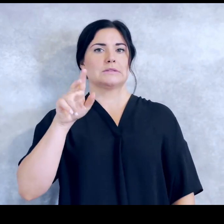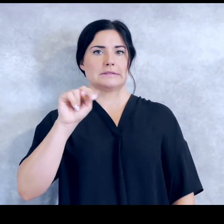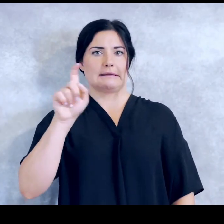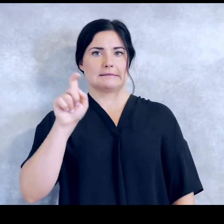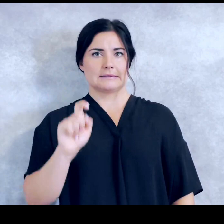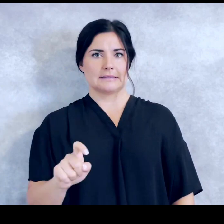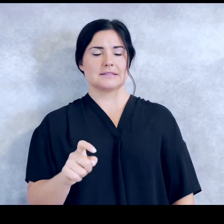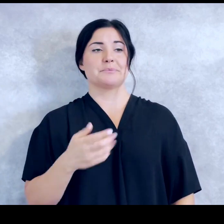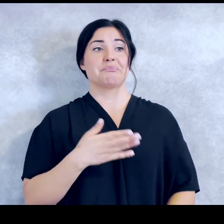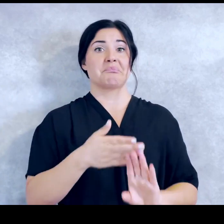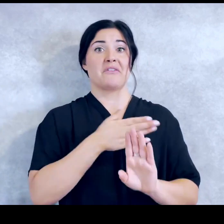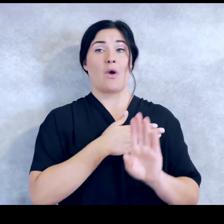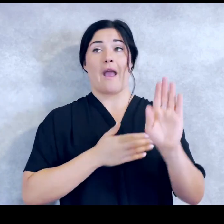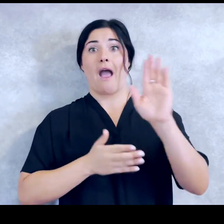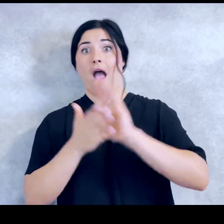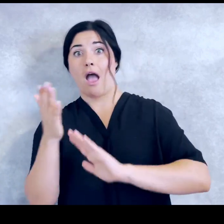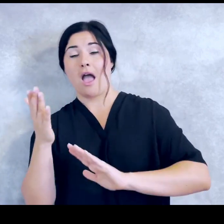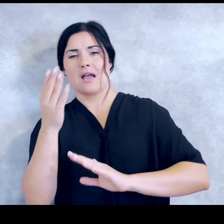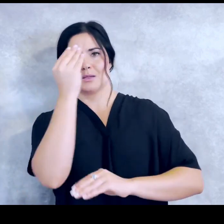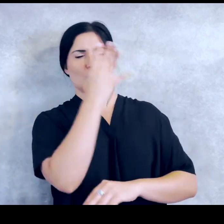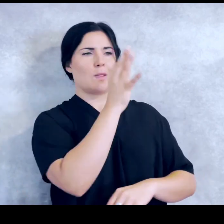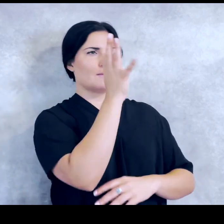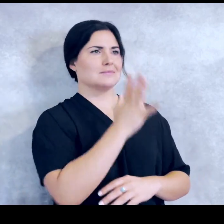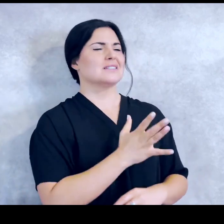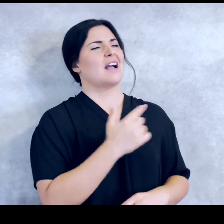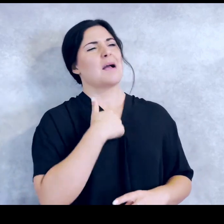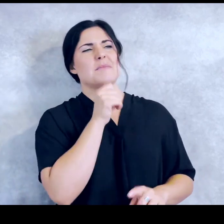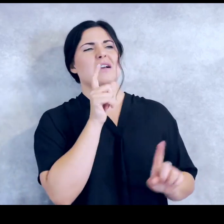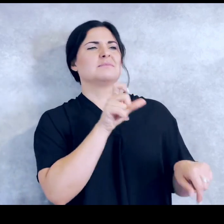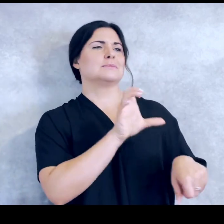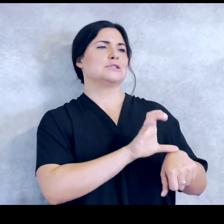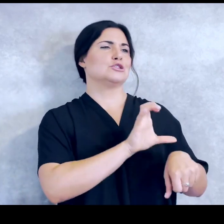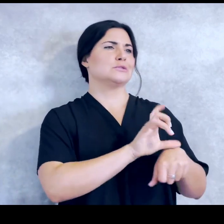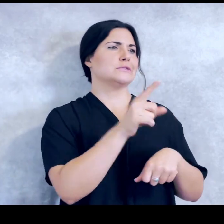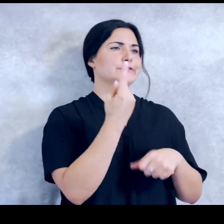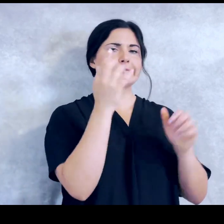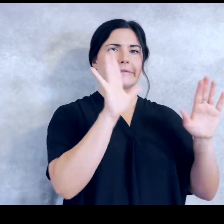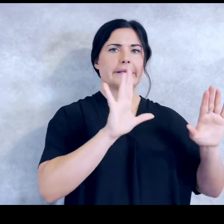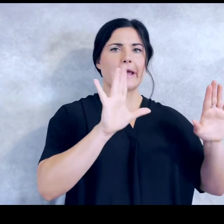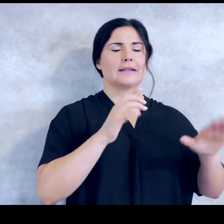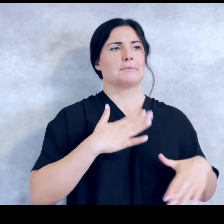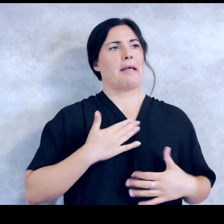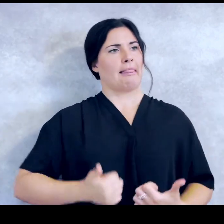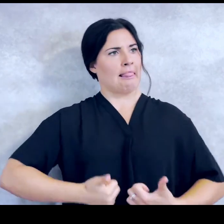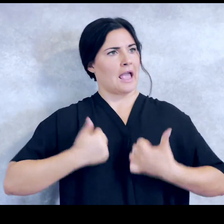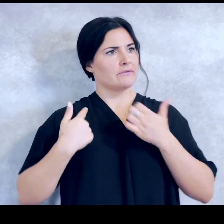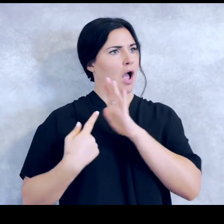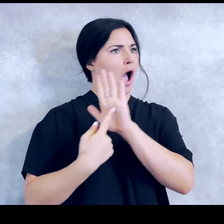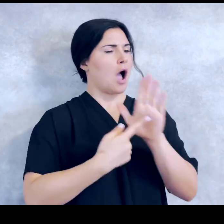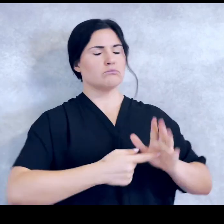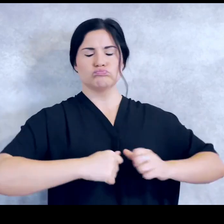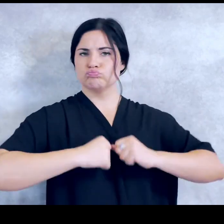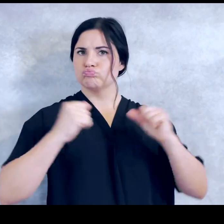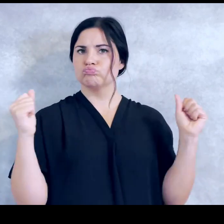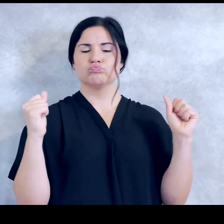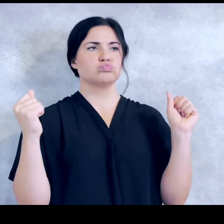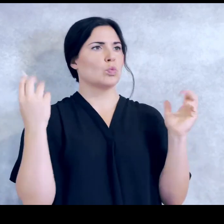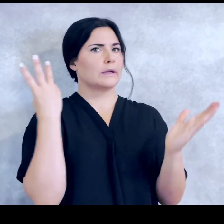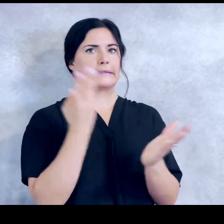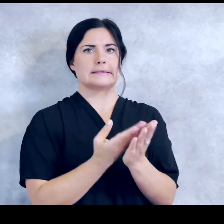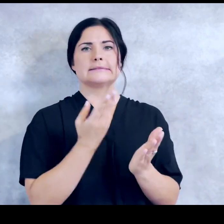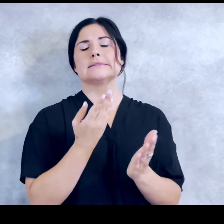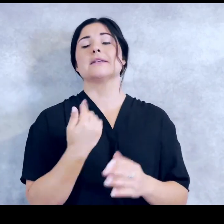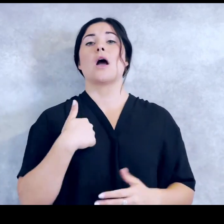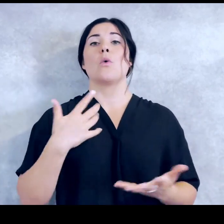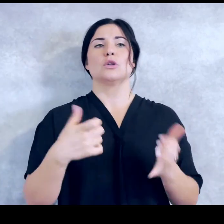with his pastor before going up saying, hey, listen, I don't want to just come on Sunday. This is what I do with my life, and I'm a